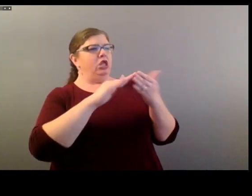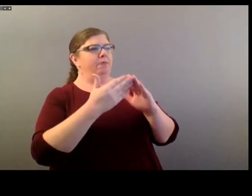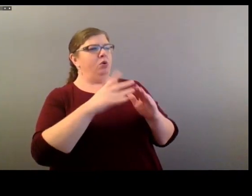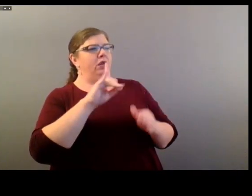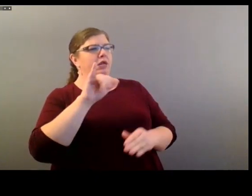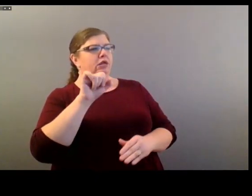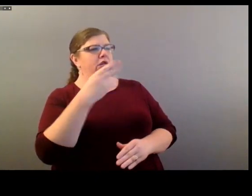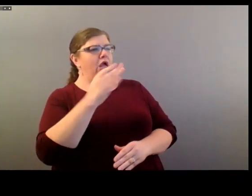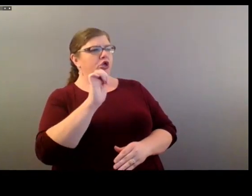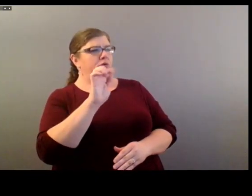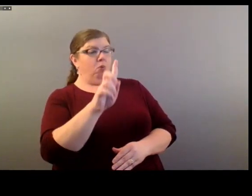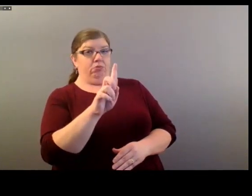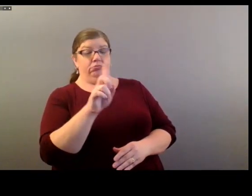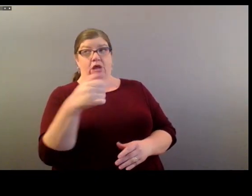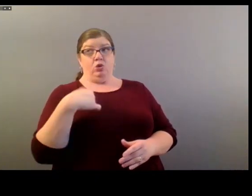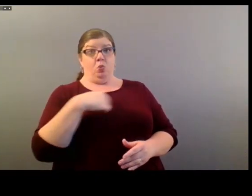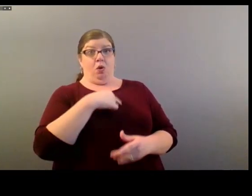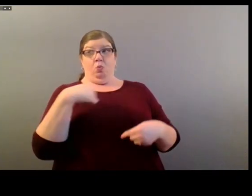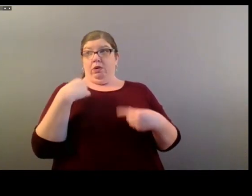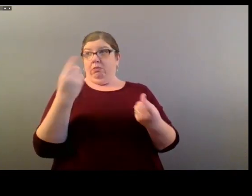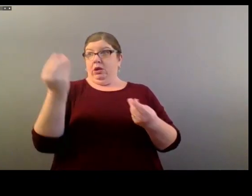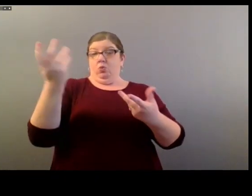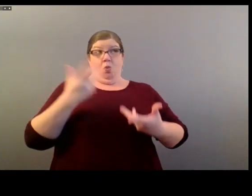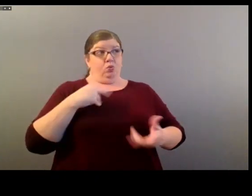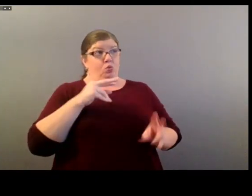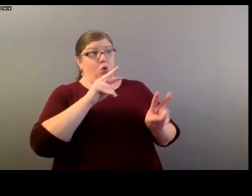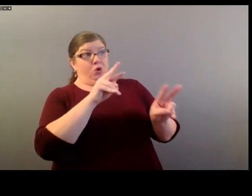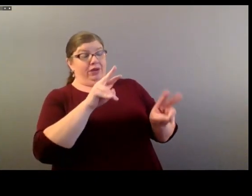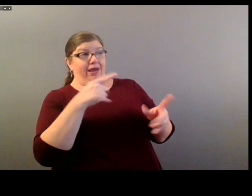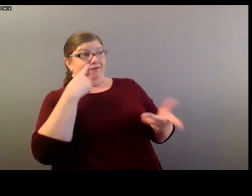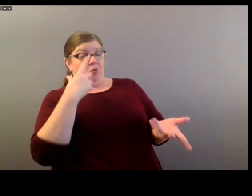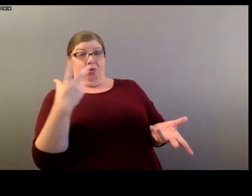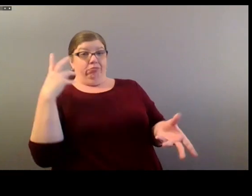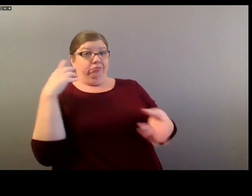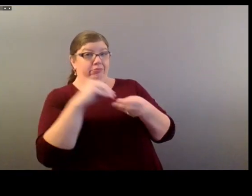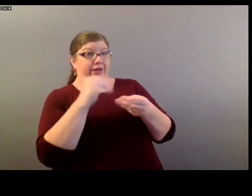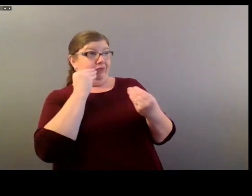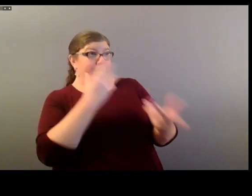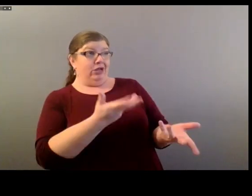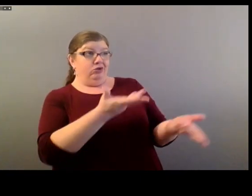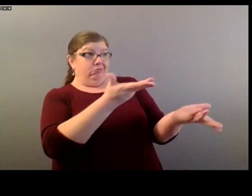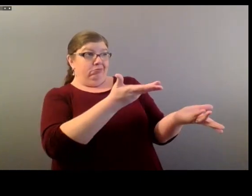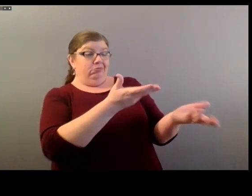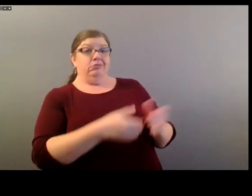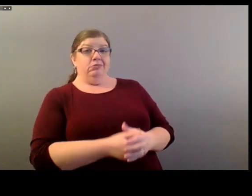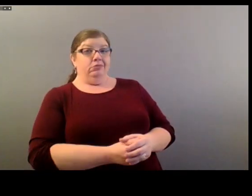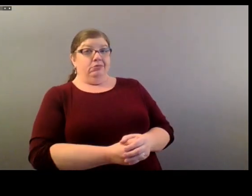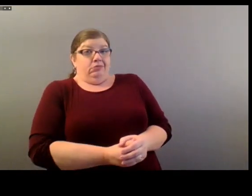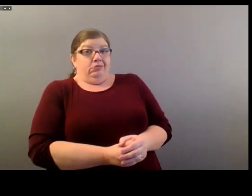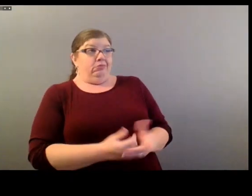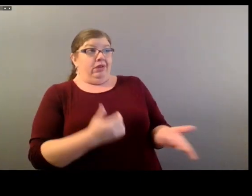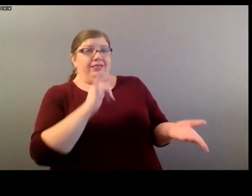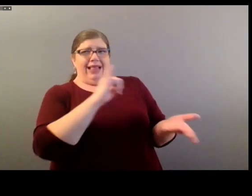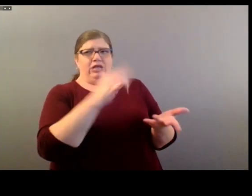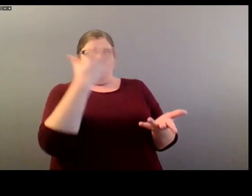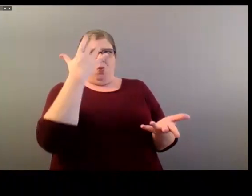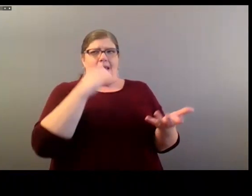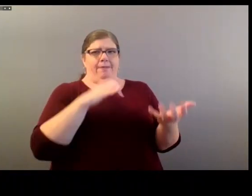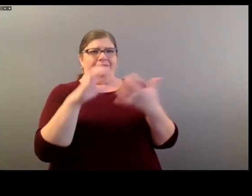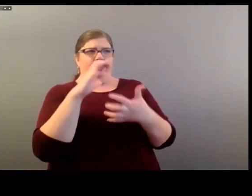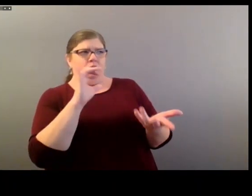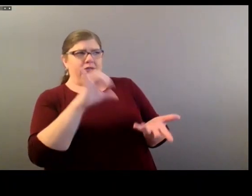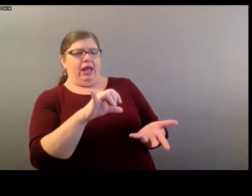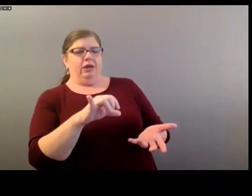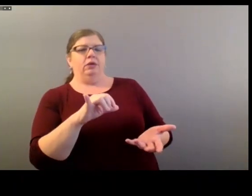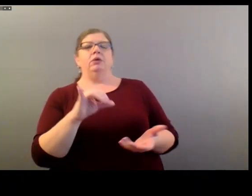is what we've been told to look at for, comprehensive information. So I guess that's where I'm confused. Okay,